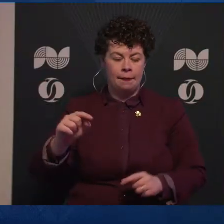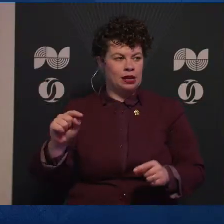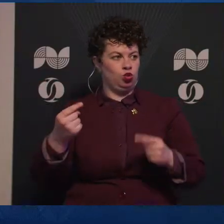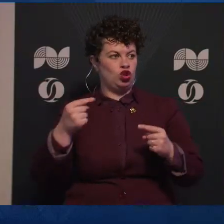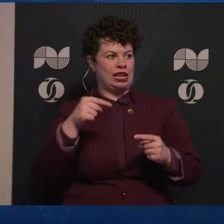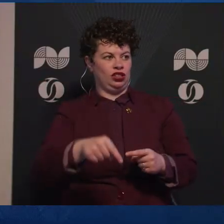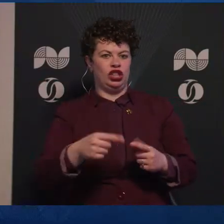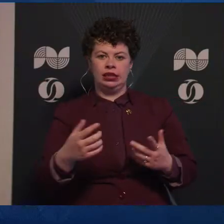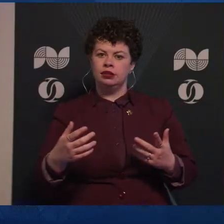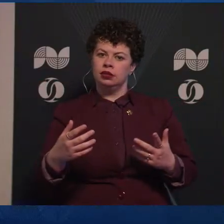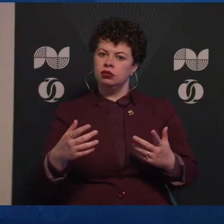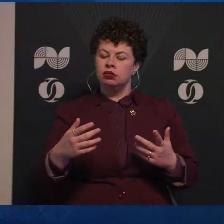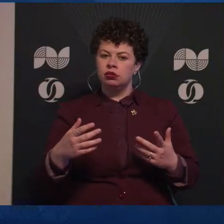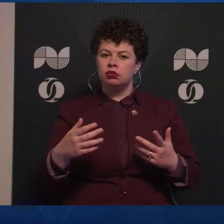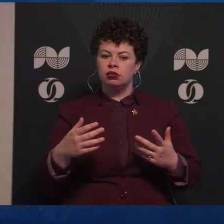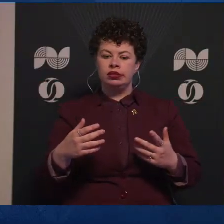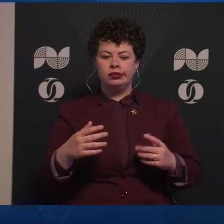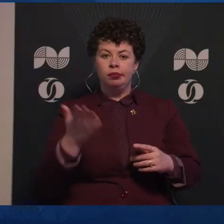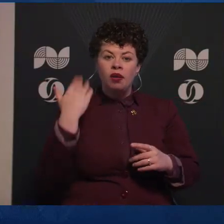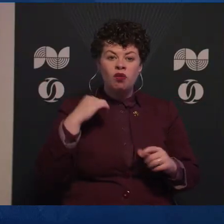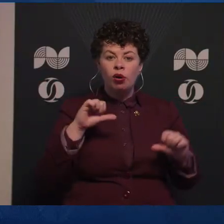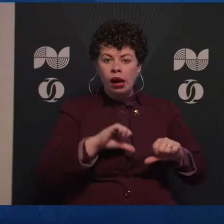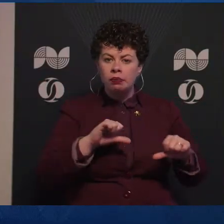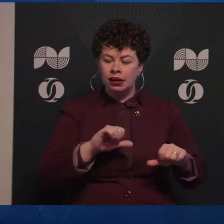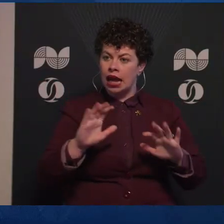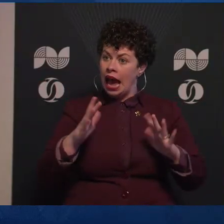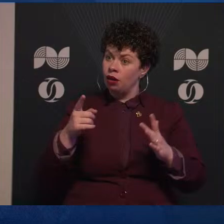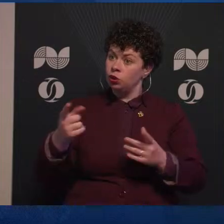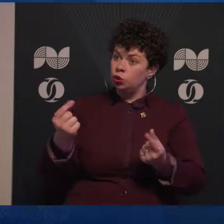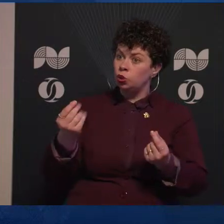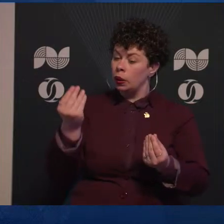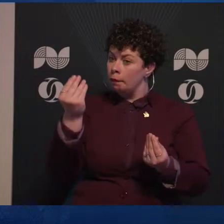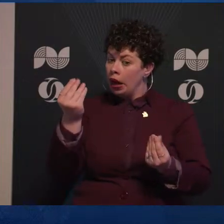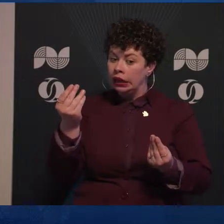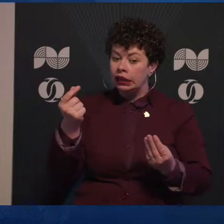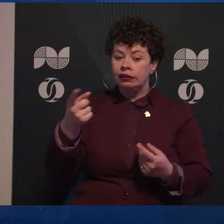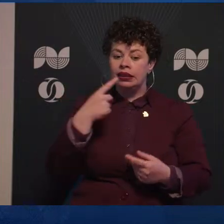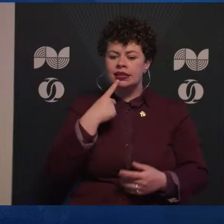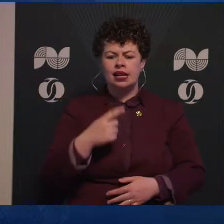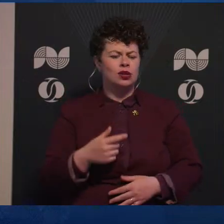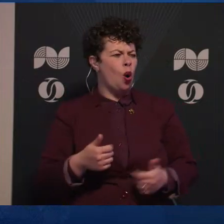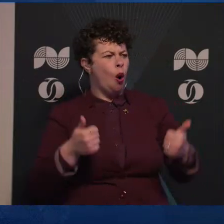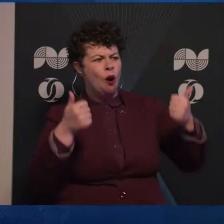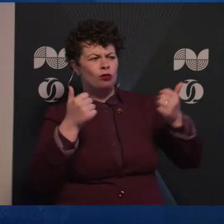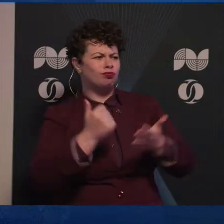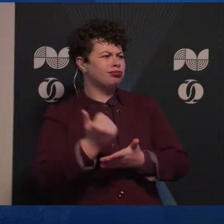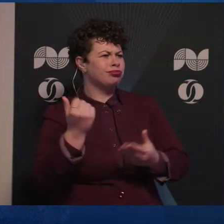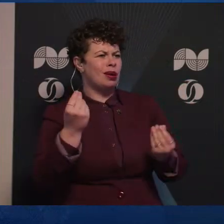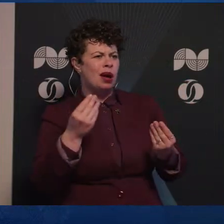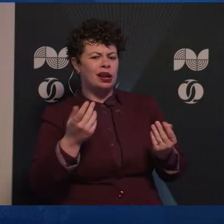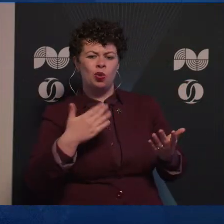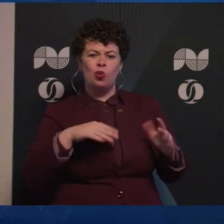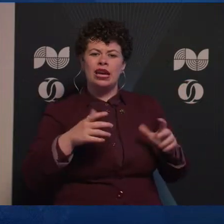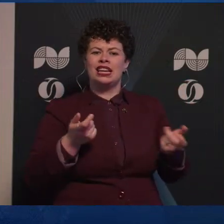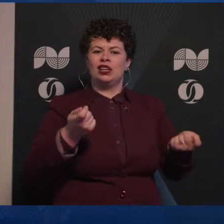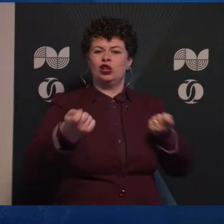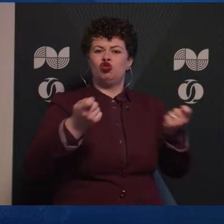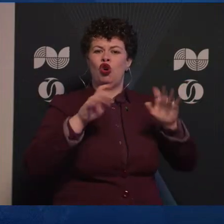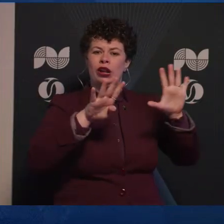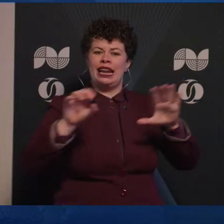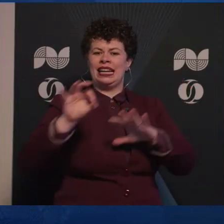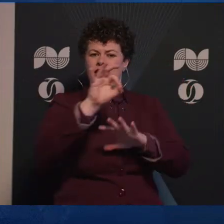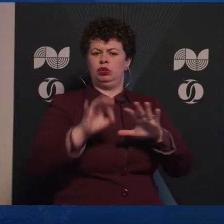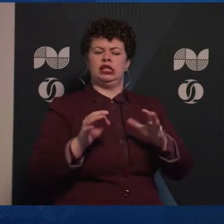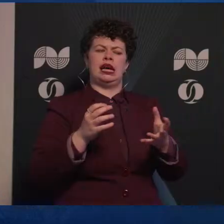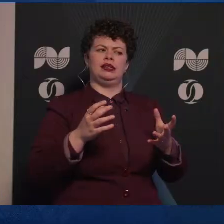this, you know, the state incumbents, and you produced, and so how are you doing as a company? And they said, oh, fantastic, we're now controlling 90% of the market in Serbia.